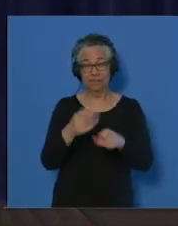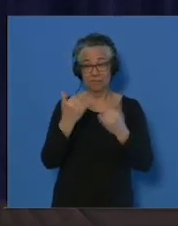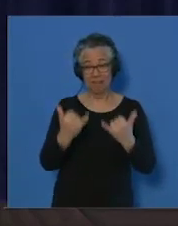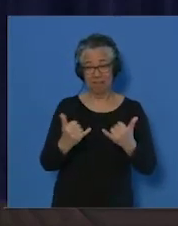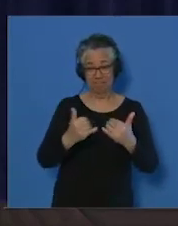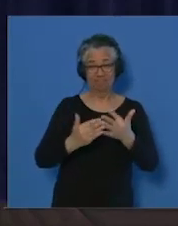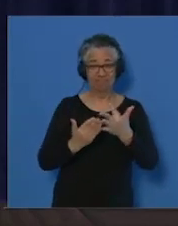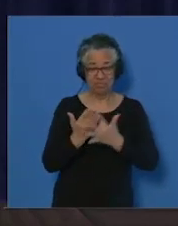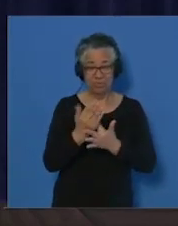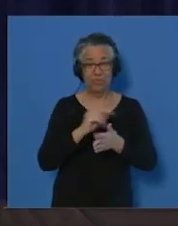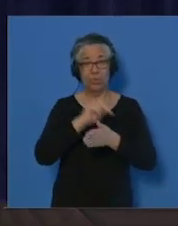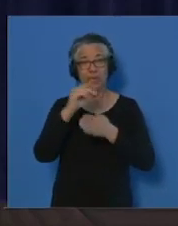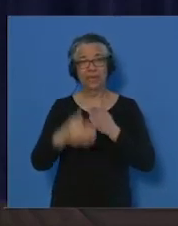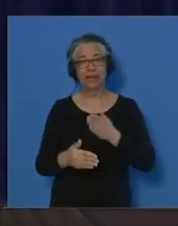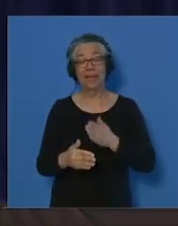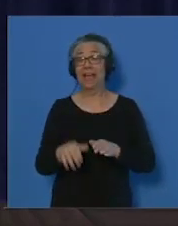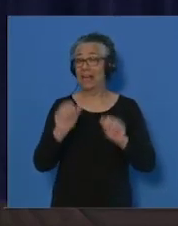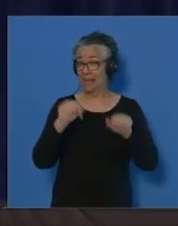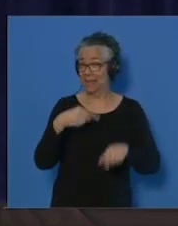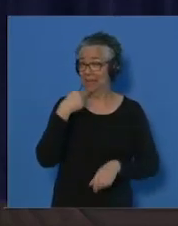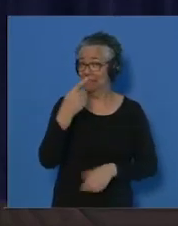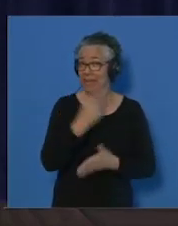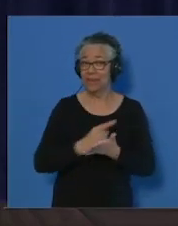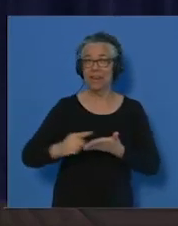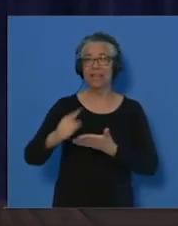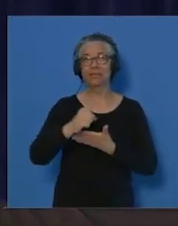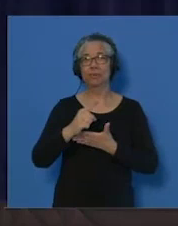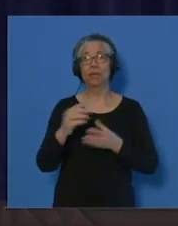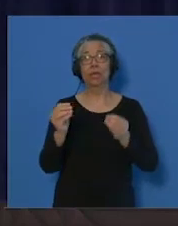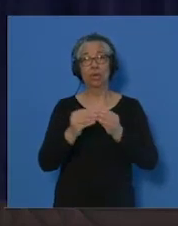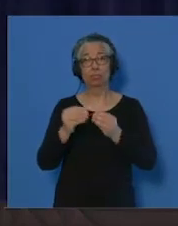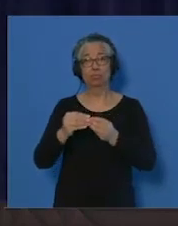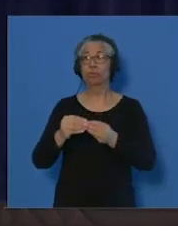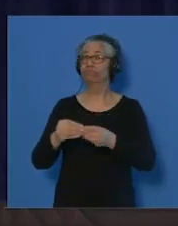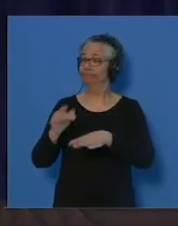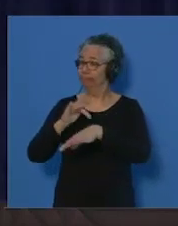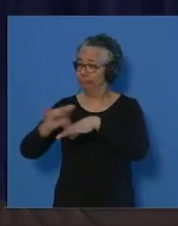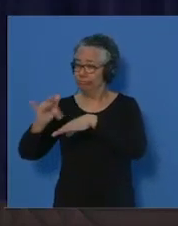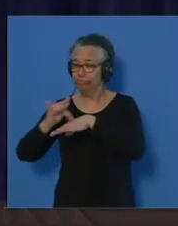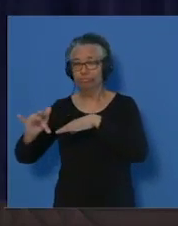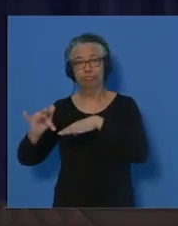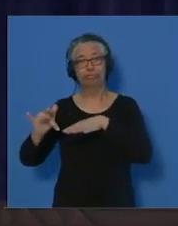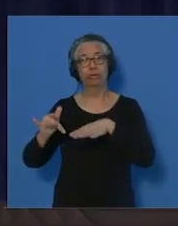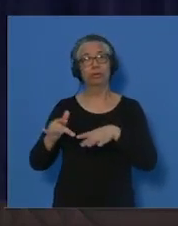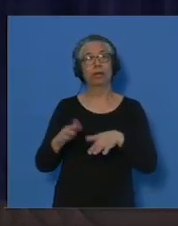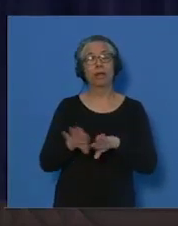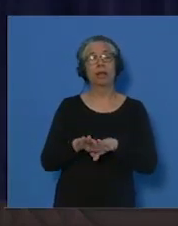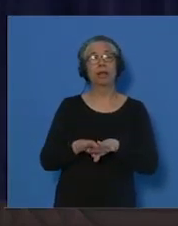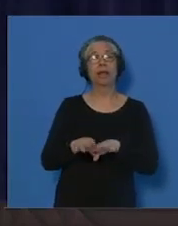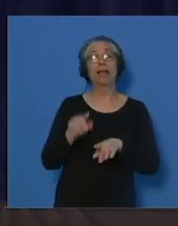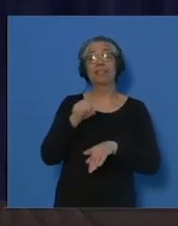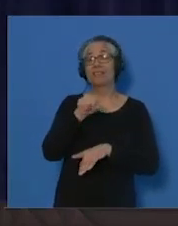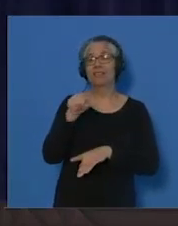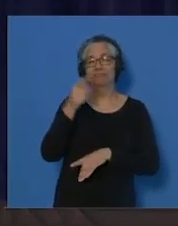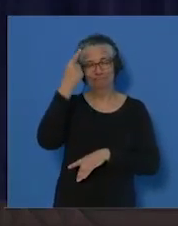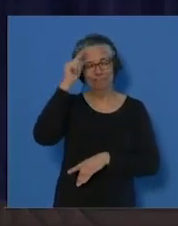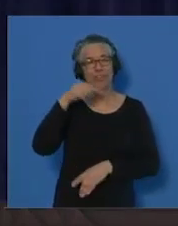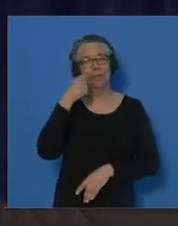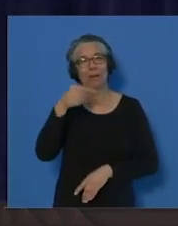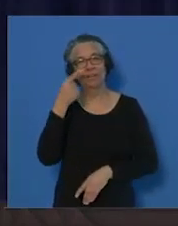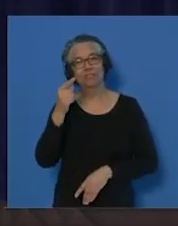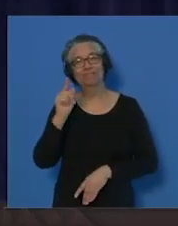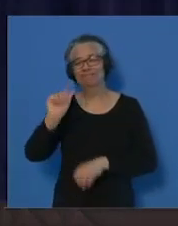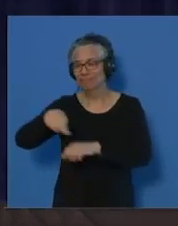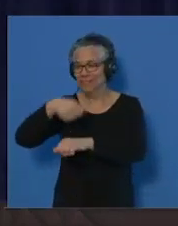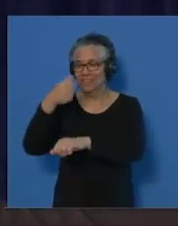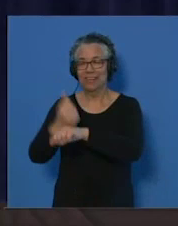I can report that next week more spots have been opened, and the slots are available to the public for booking